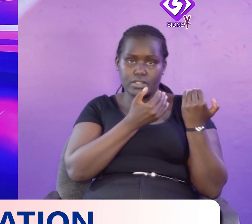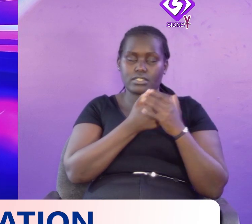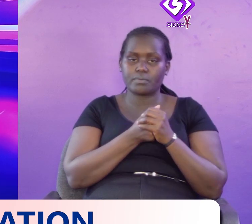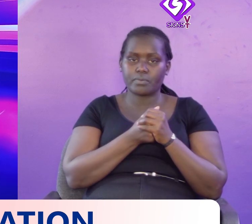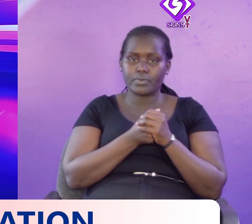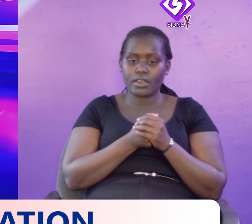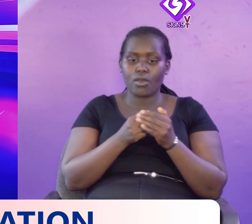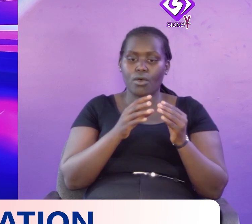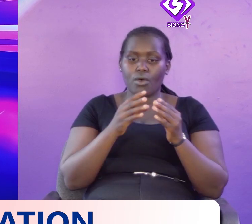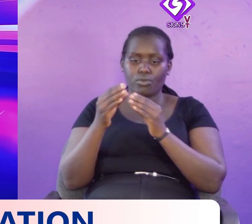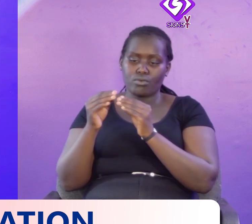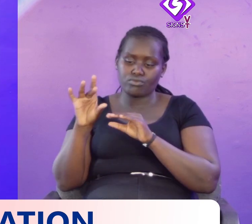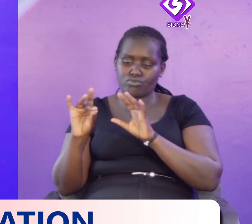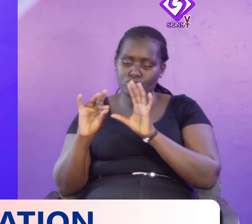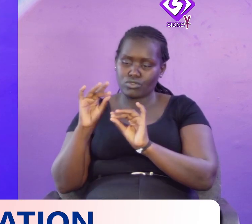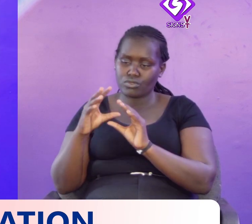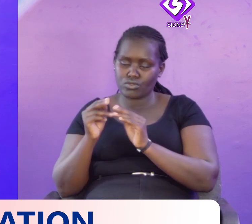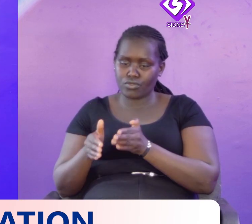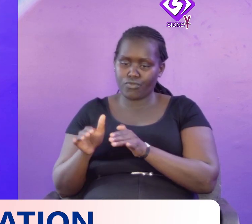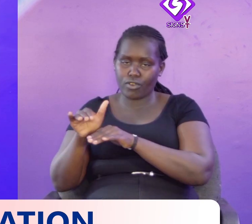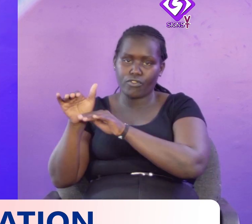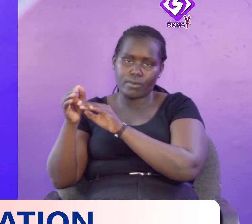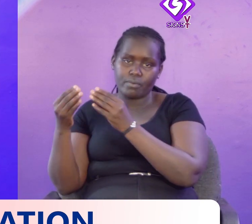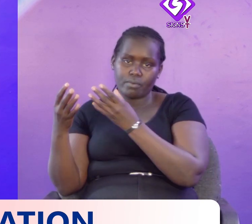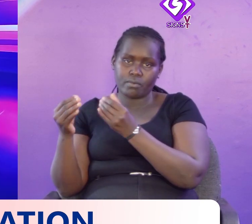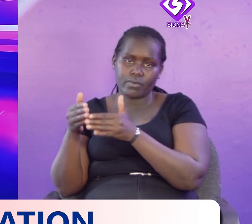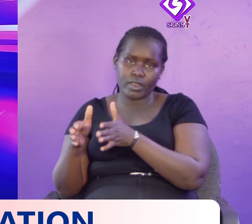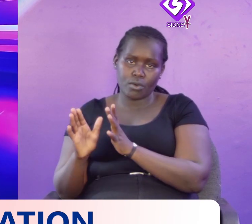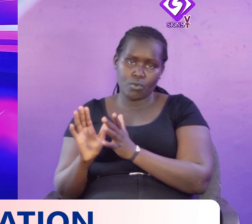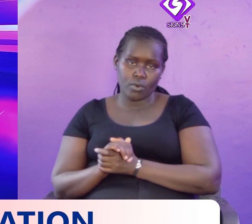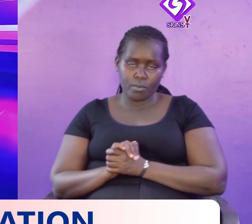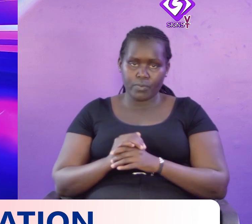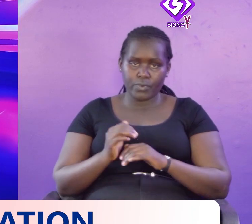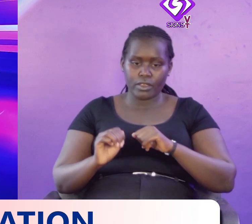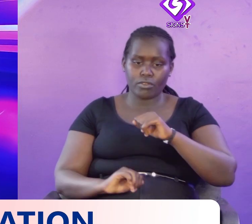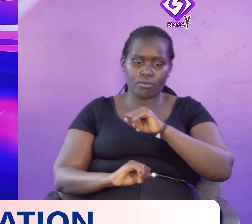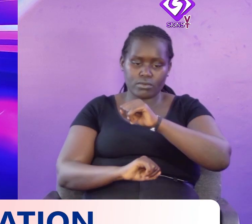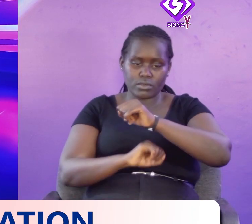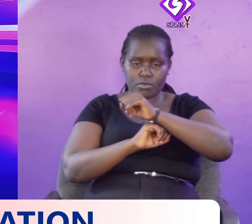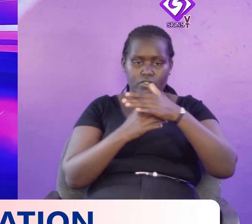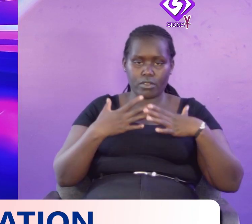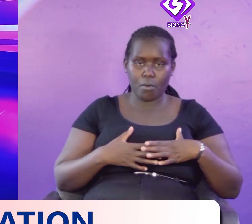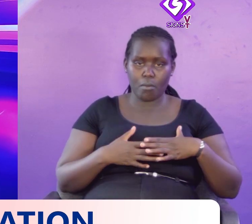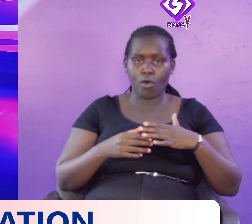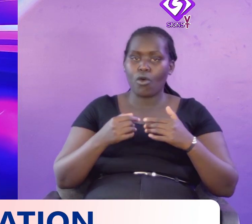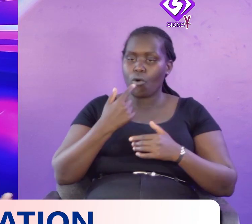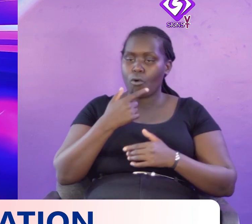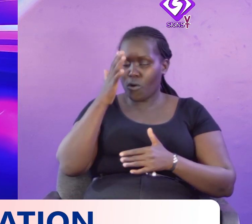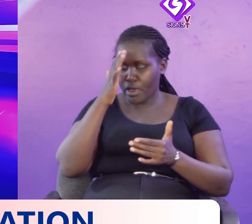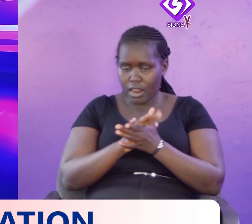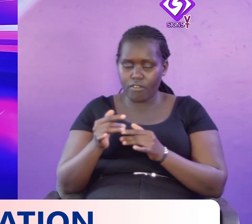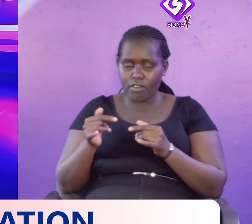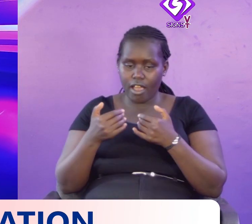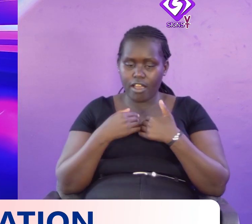way. That's you what get the full about. support of the people that think Yes. you carry the same values that they do. Inaitwa value